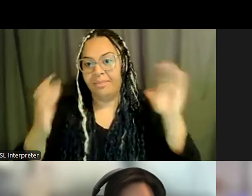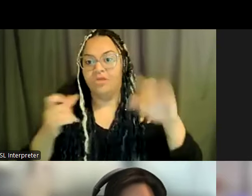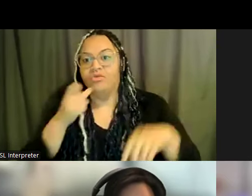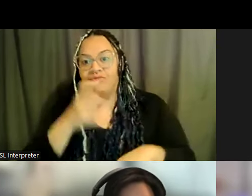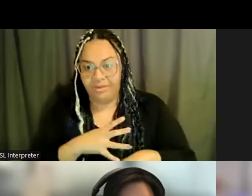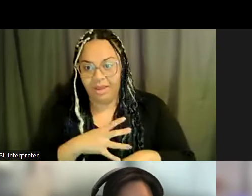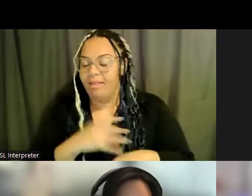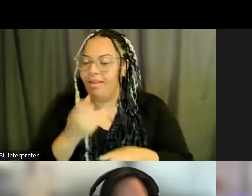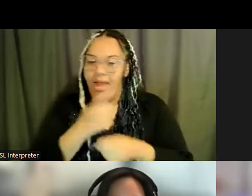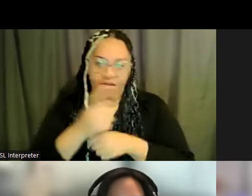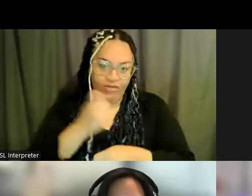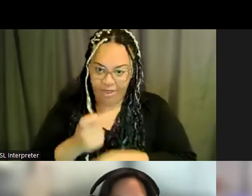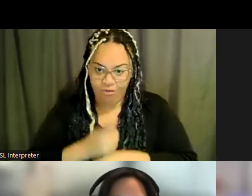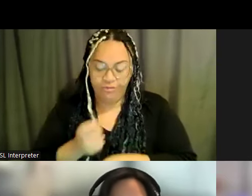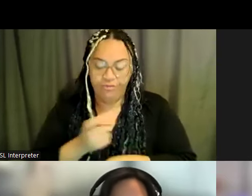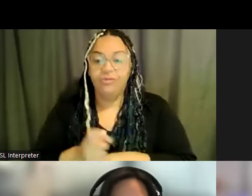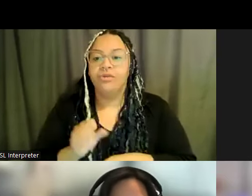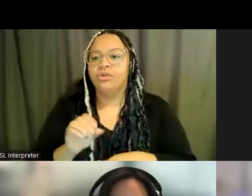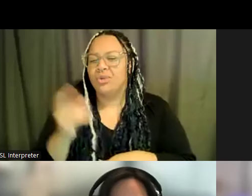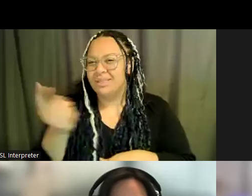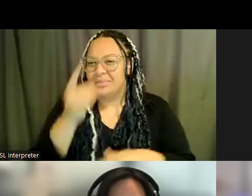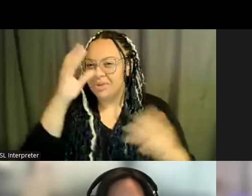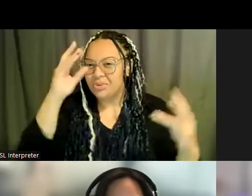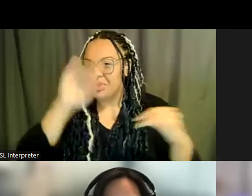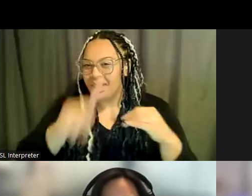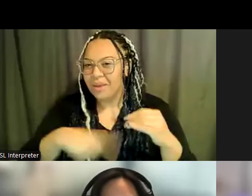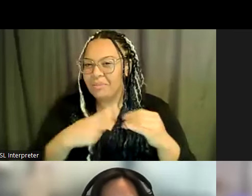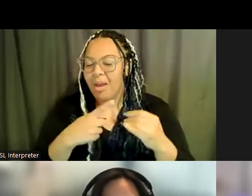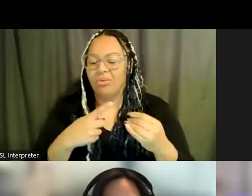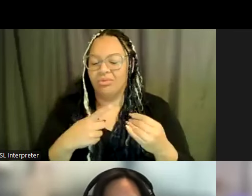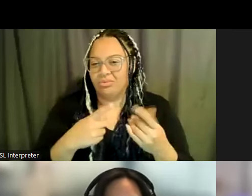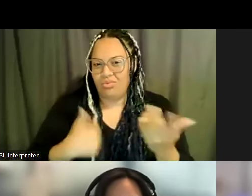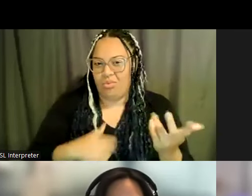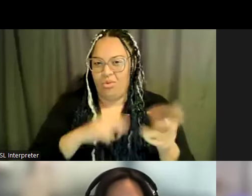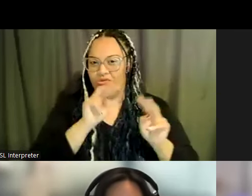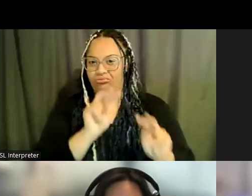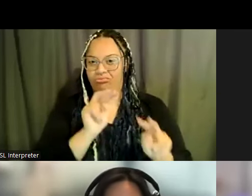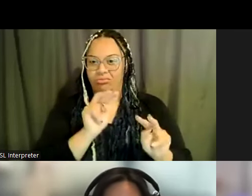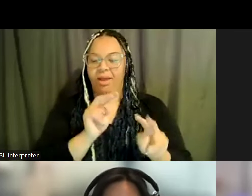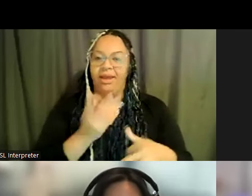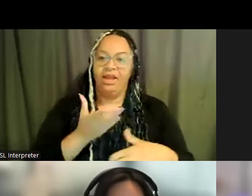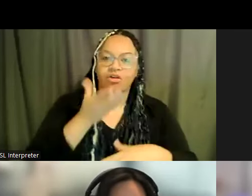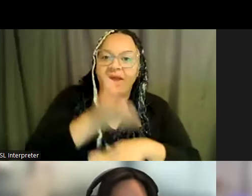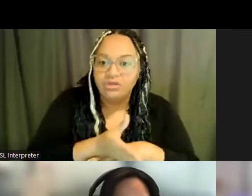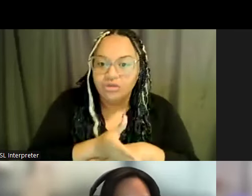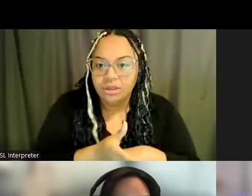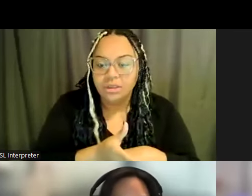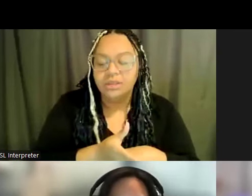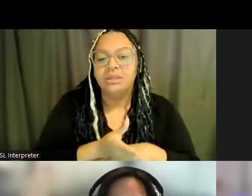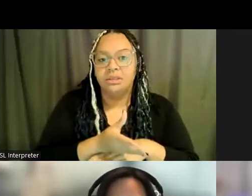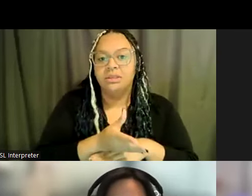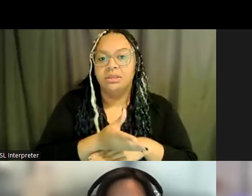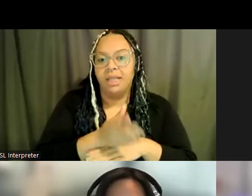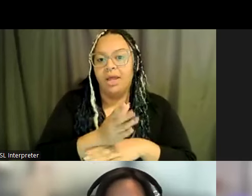over year. So something to think about when we're looking at interventions geared